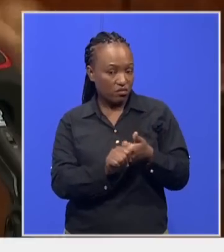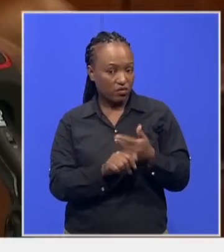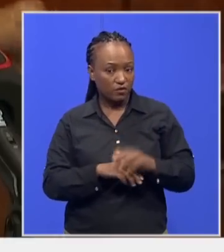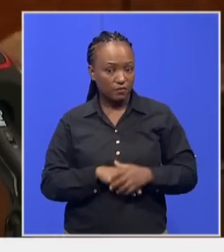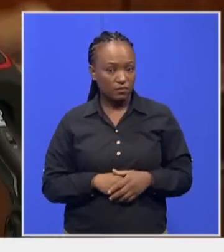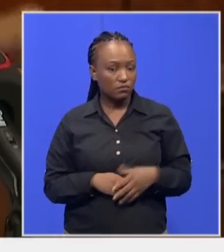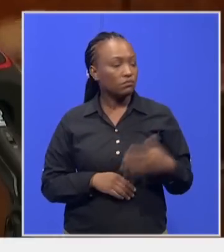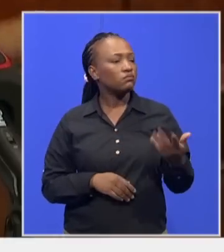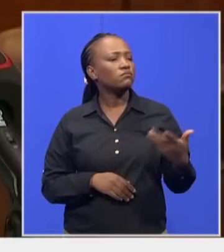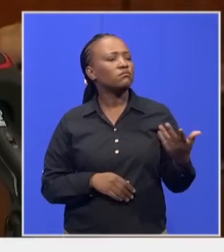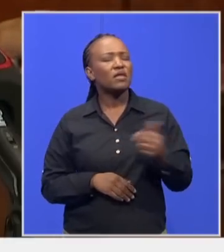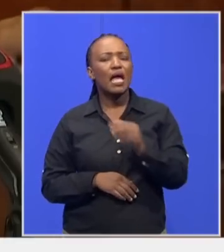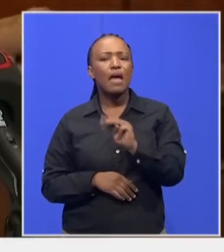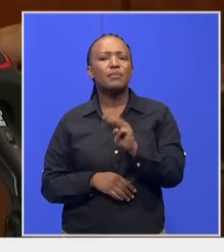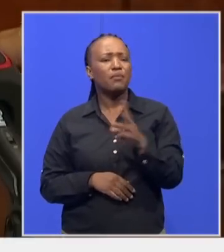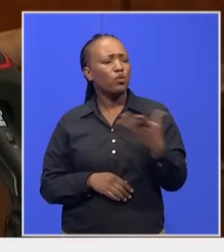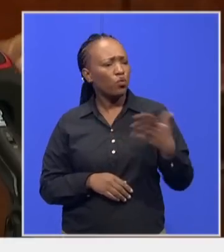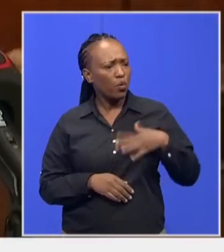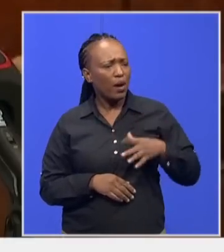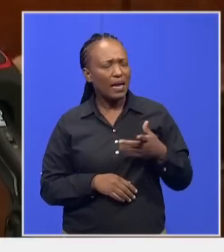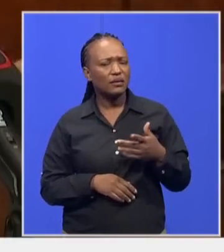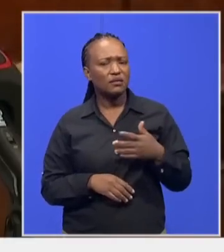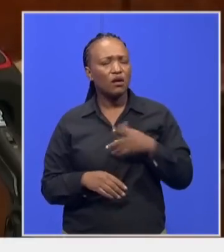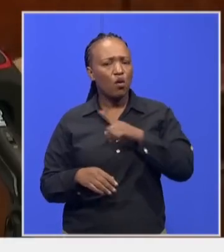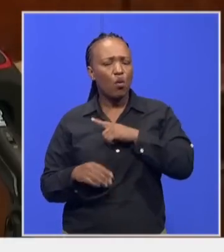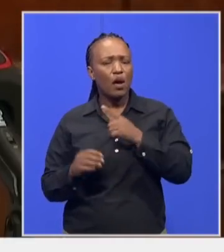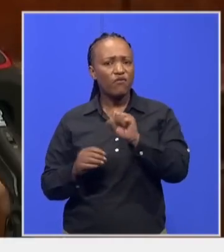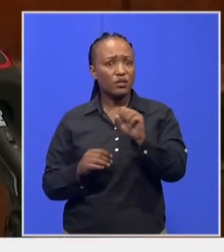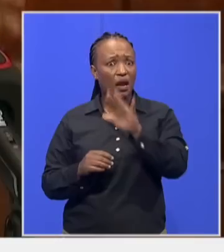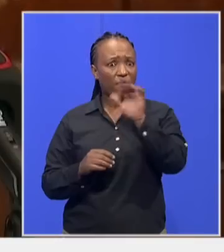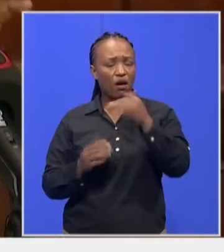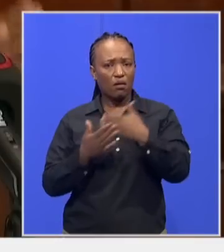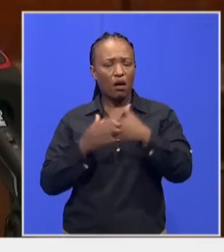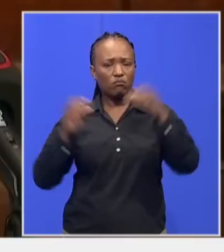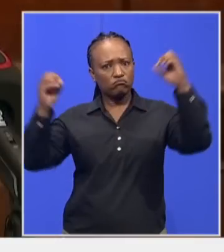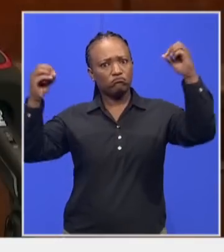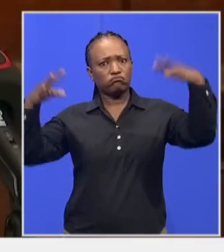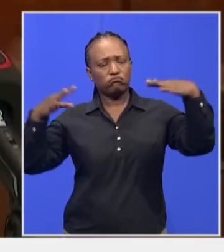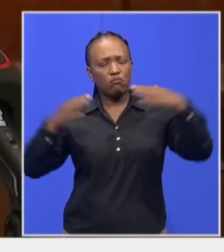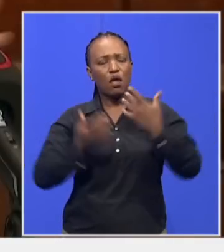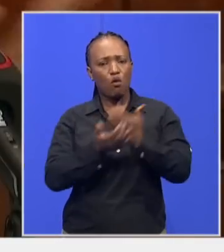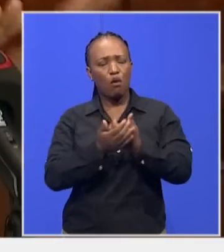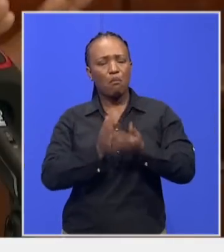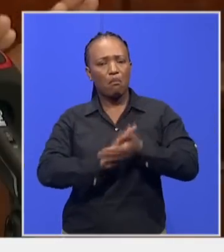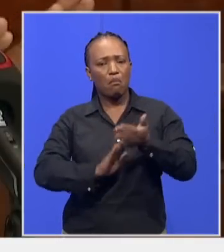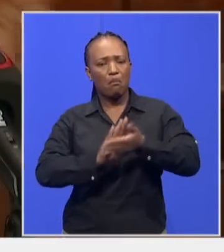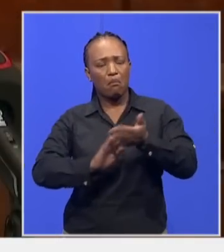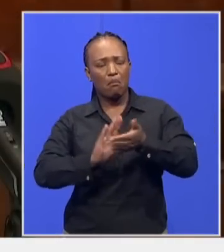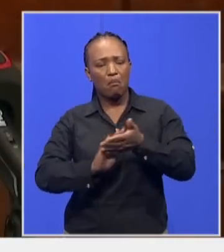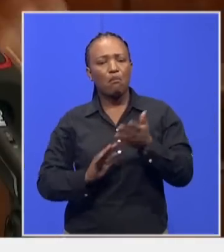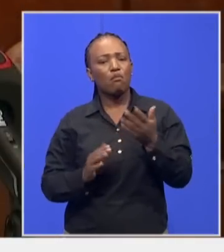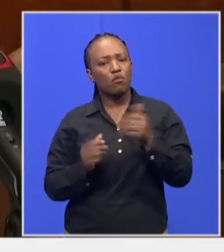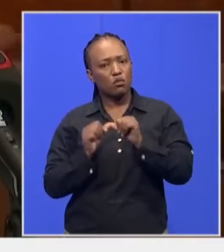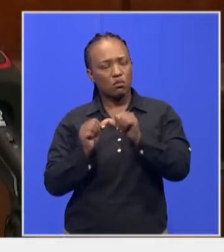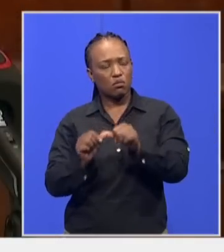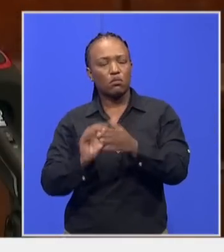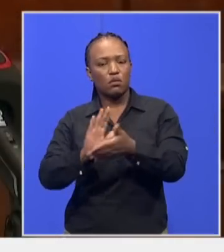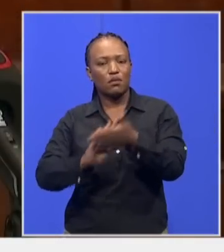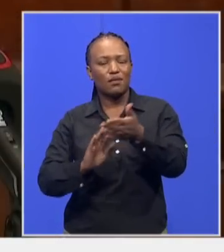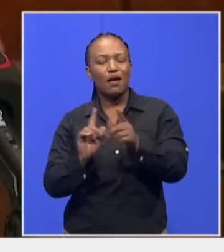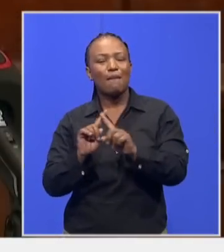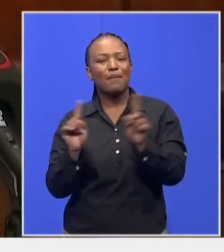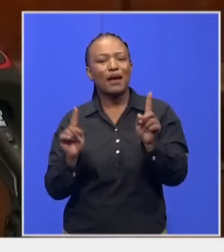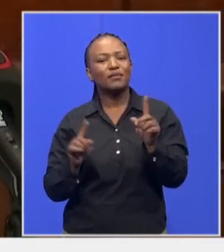getting the megawatts that we need for us to power the South African economy. So that's the option. You can proceed that, but accept that